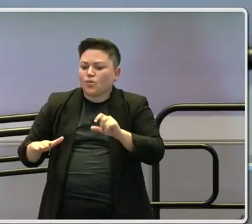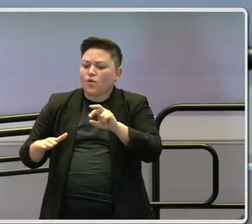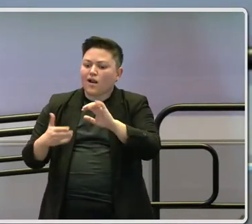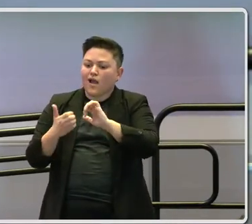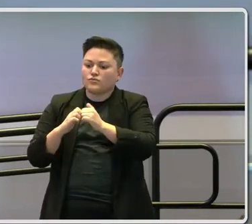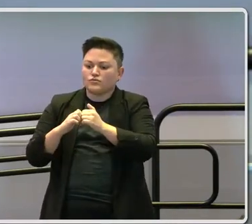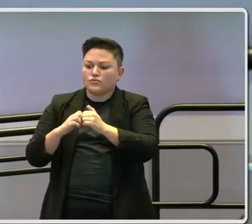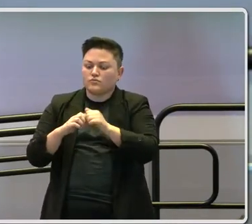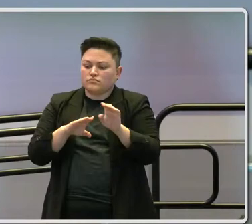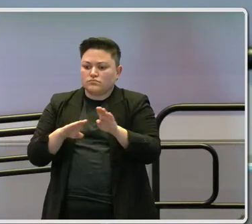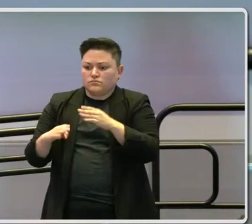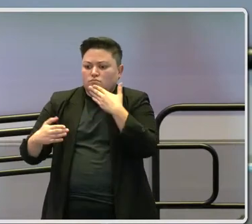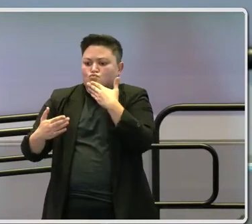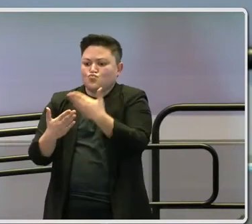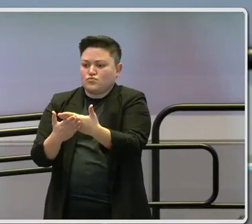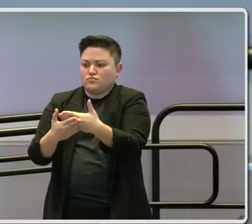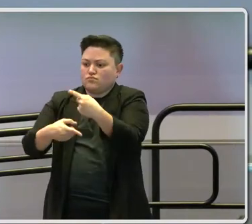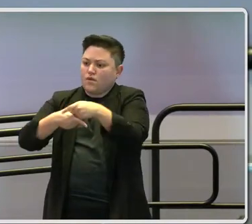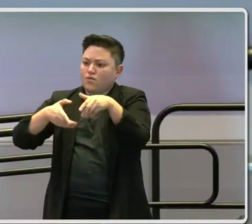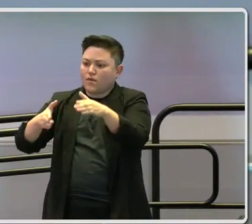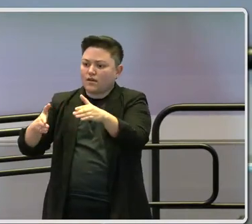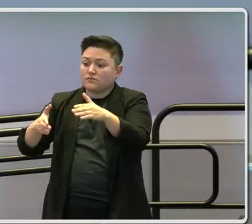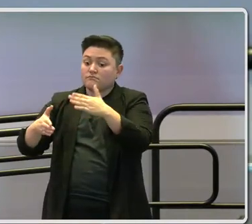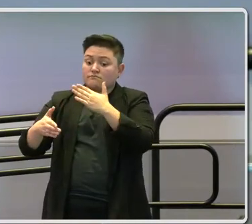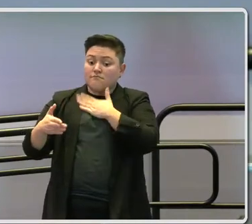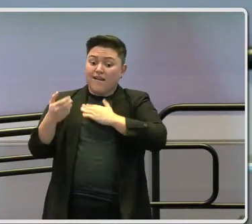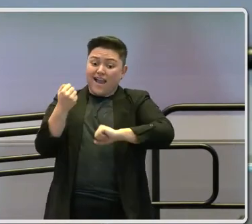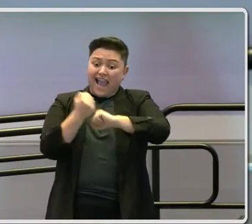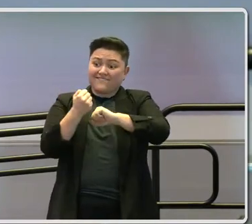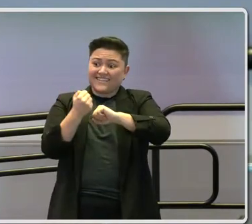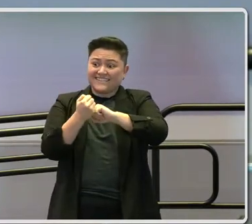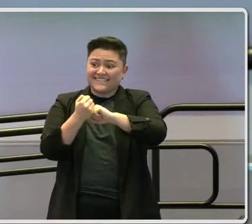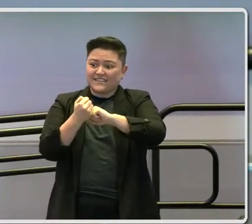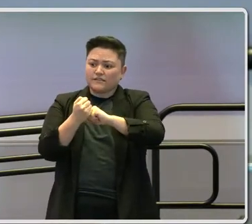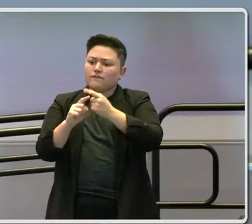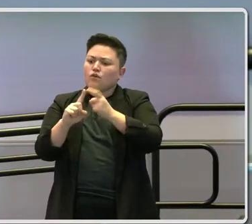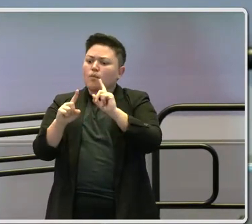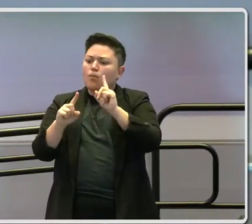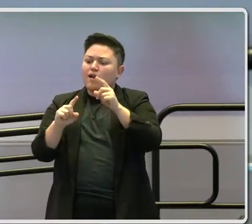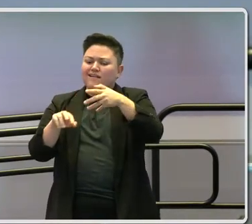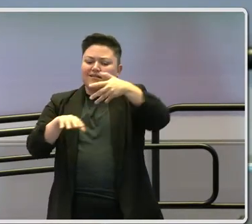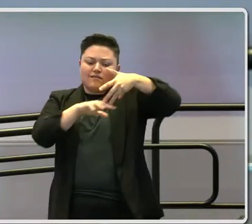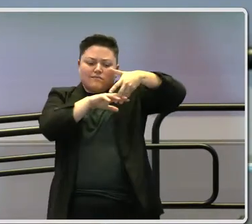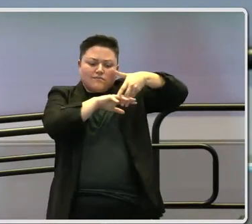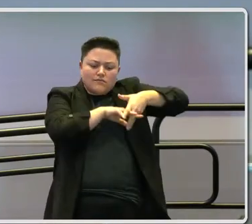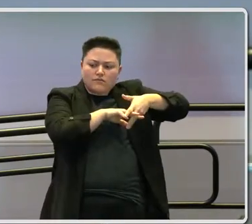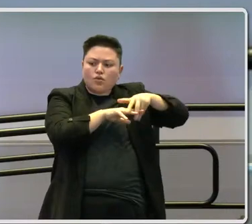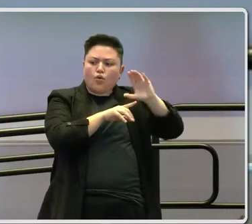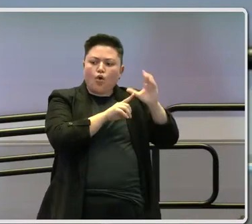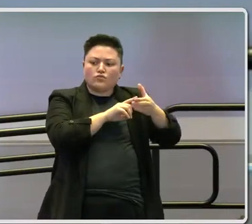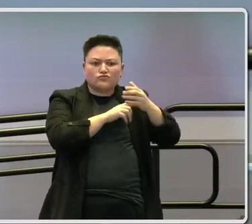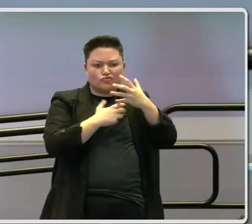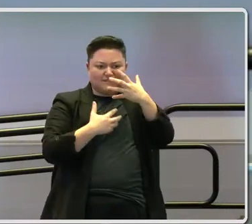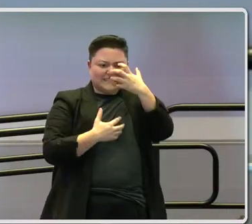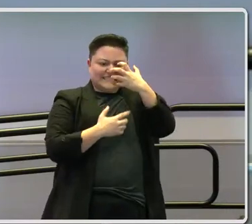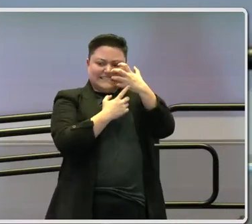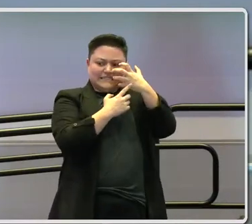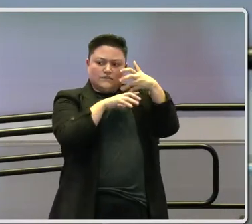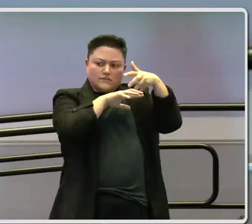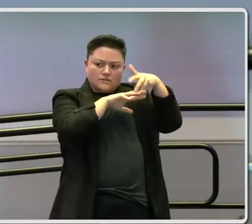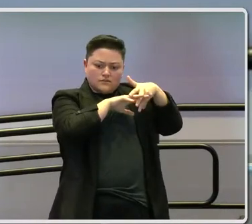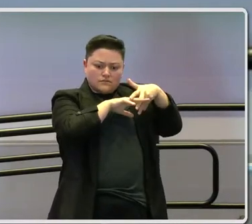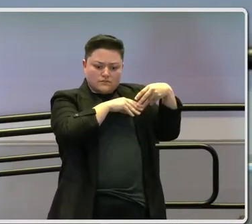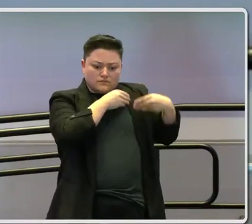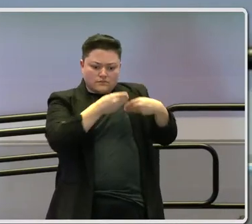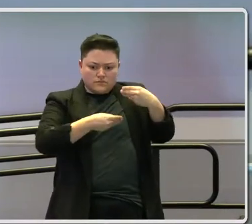right. My advocacy is rooted in these cultural anchors and serves as my moral compass. In